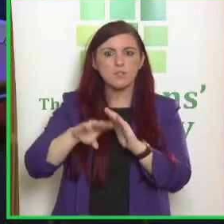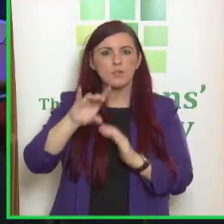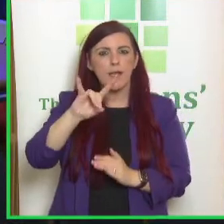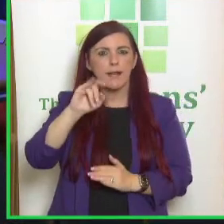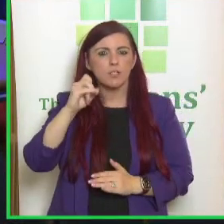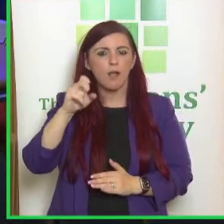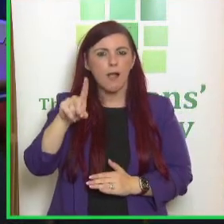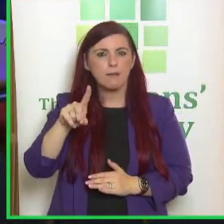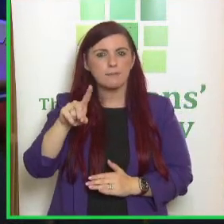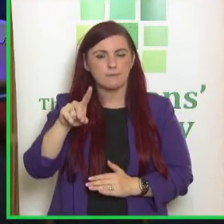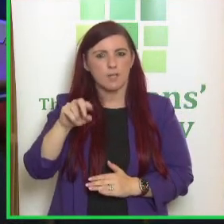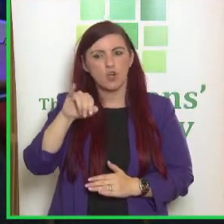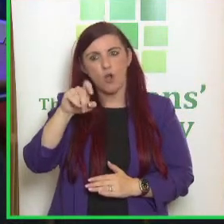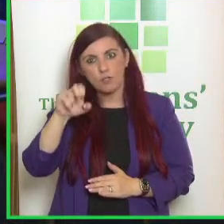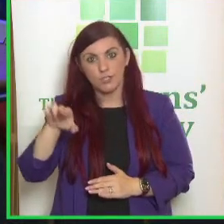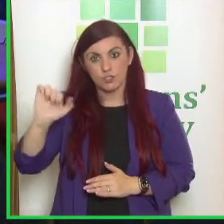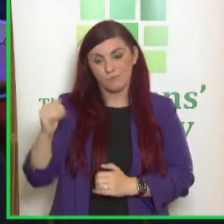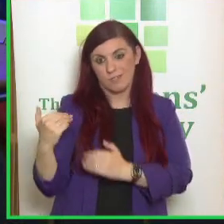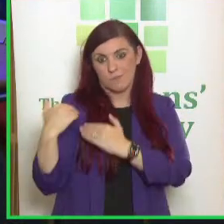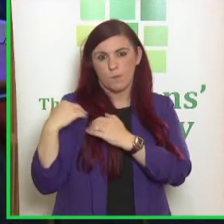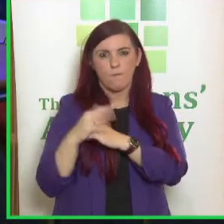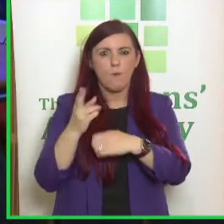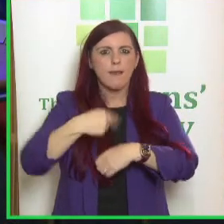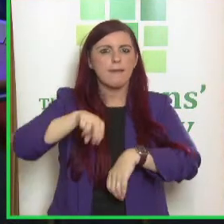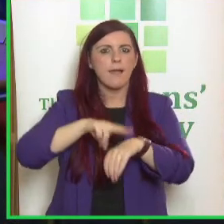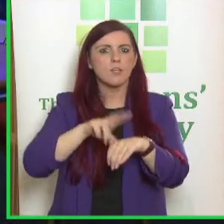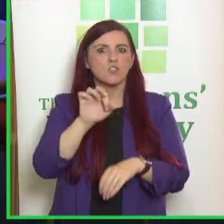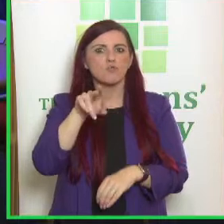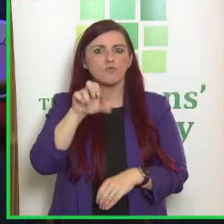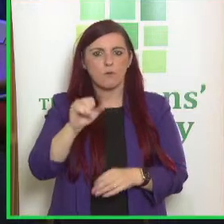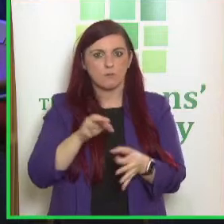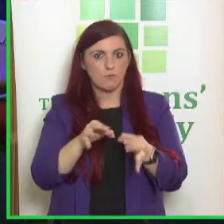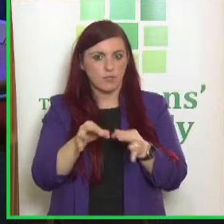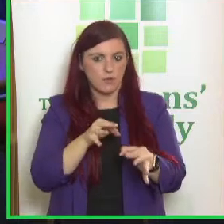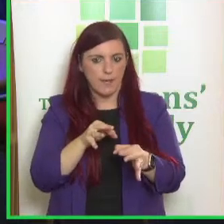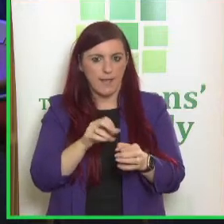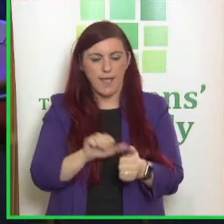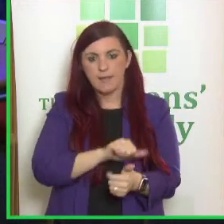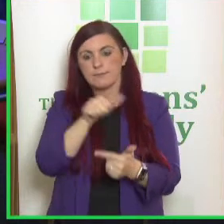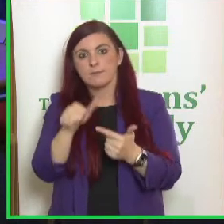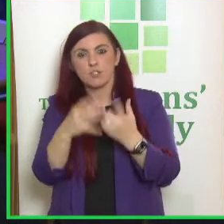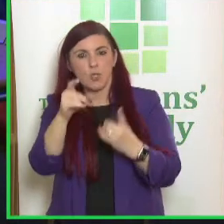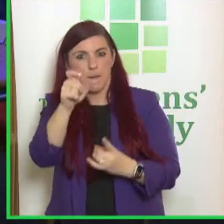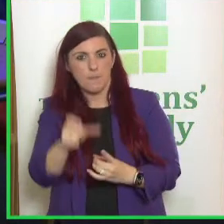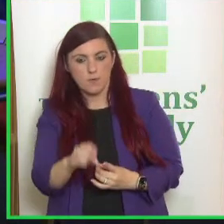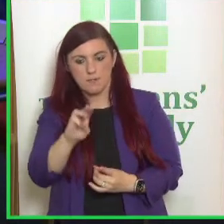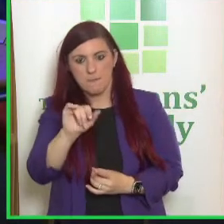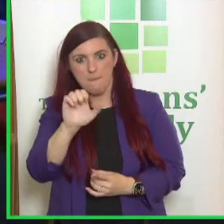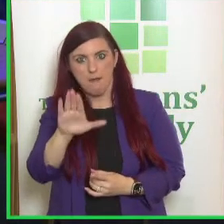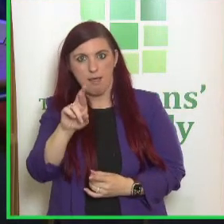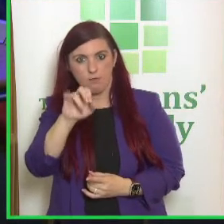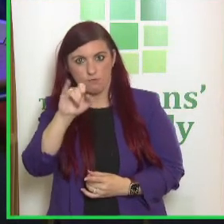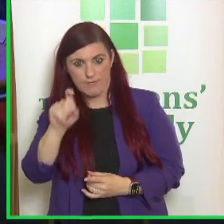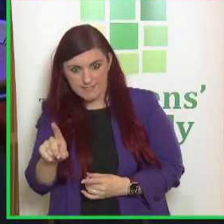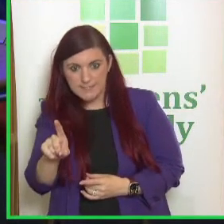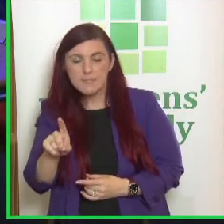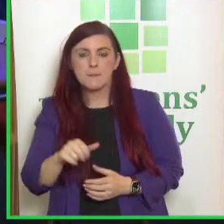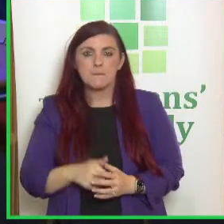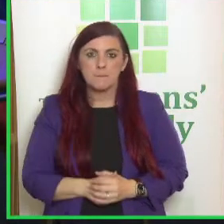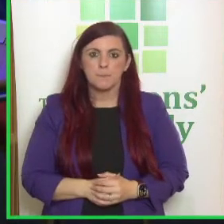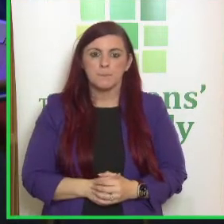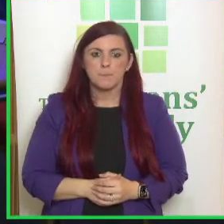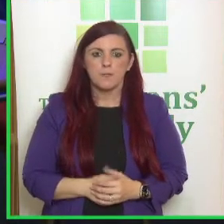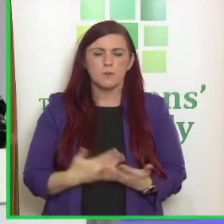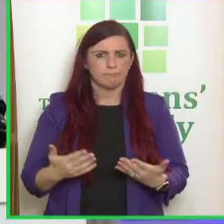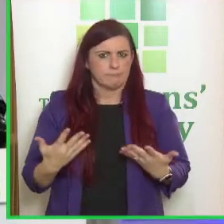who's the Minister with responsibility for the National Drug Strategy, and also by the Chairman of the Citizens' Assembly, Paul Reid. And so, what